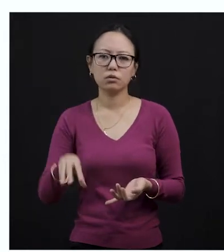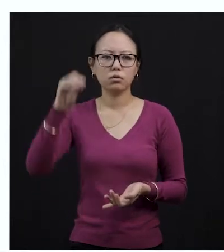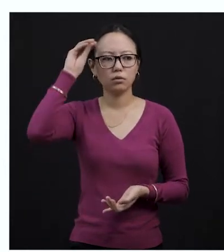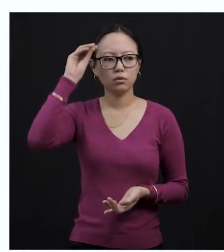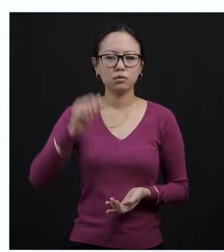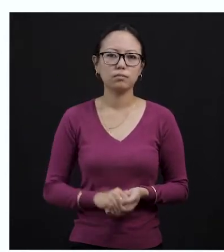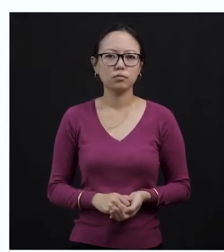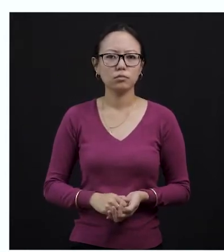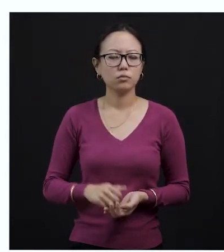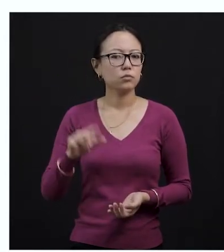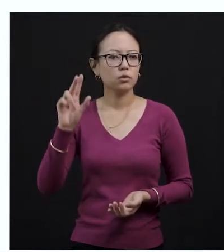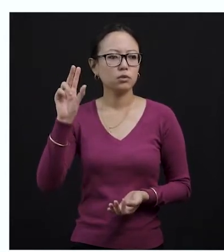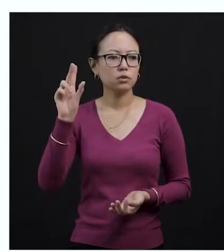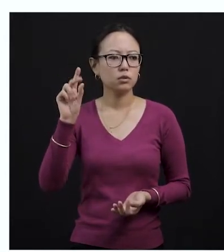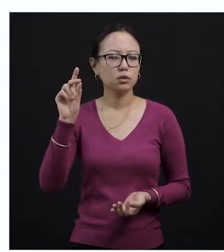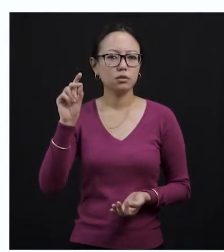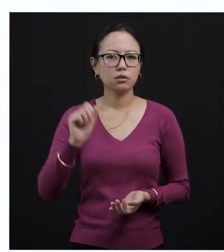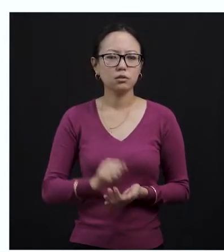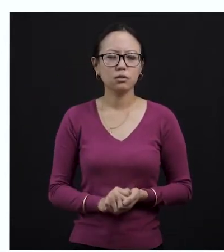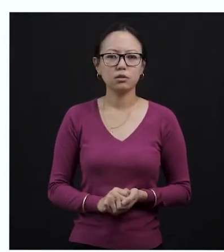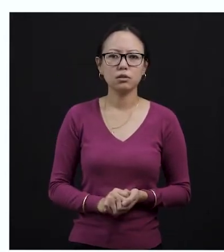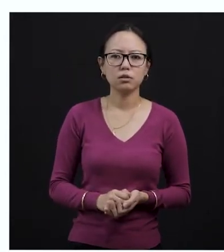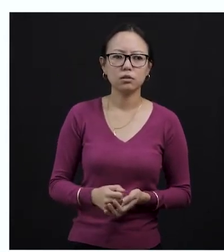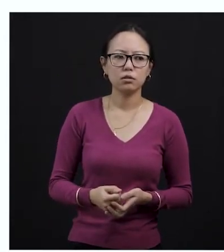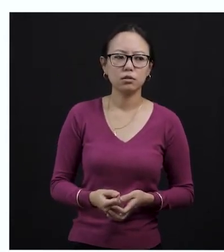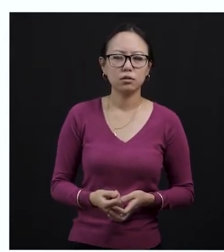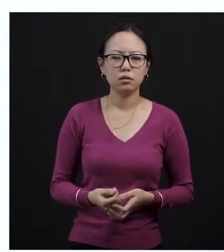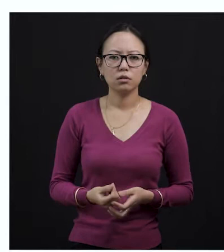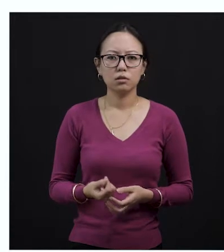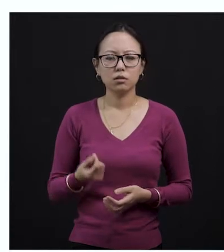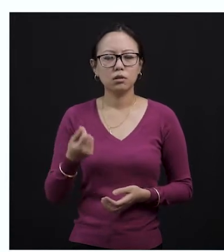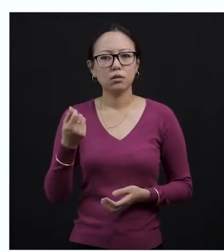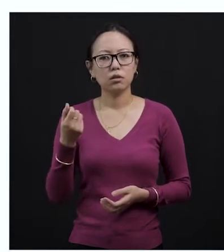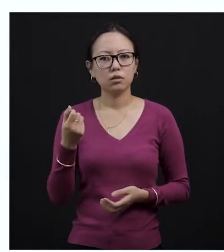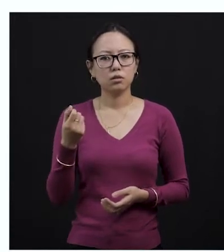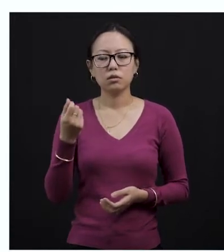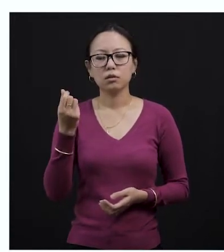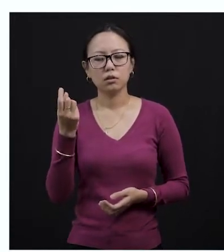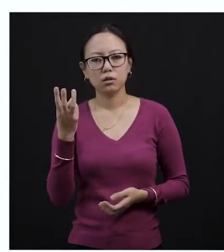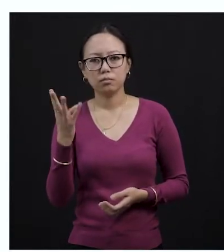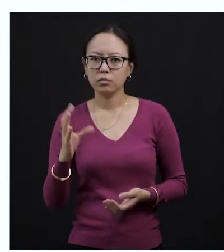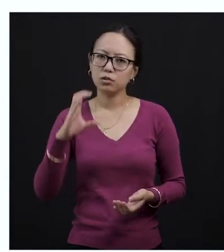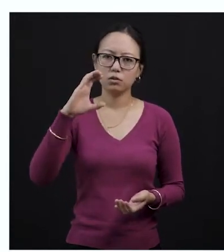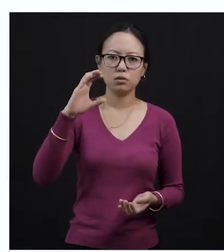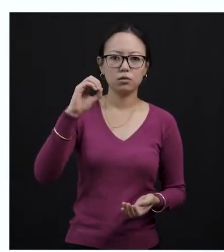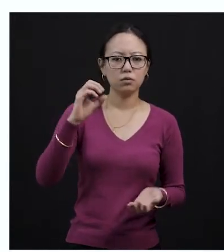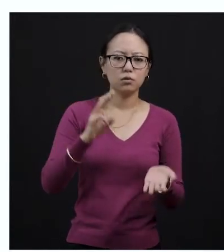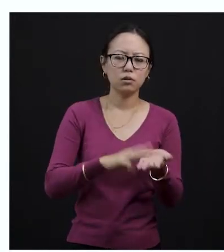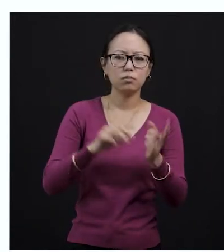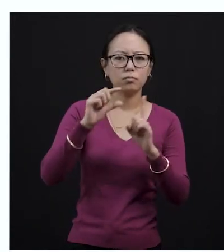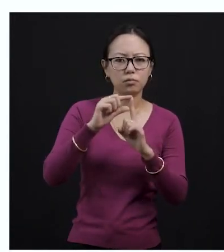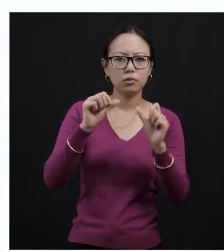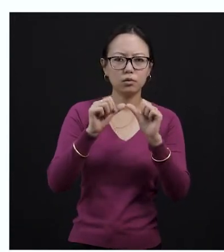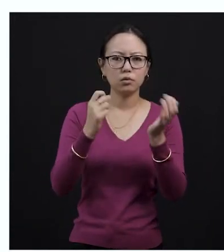that we have. That is, we will learn how to compare two numbers. Now when I say compare, we